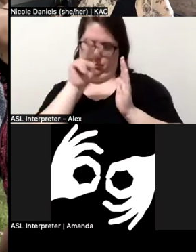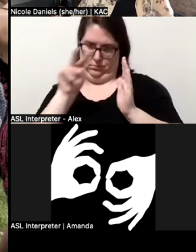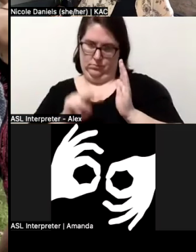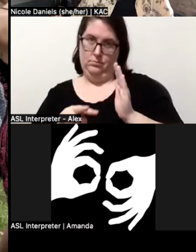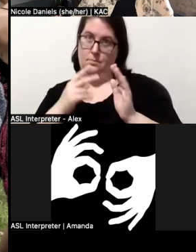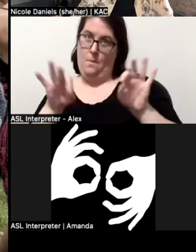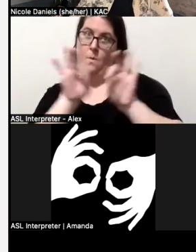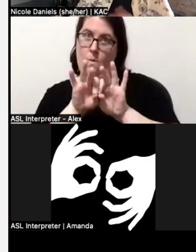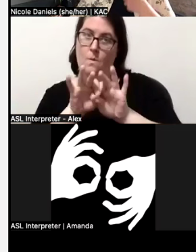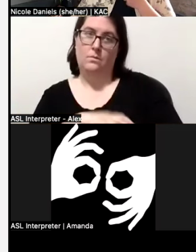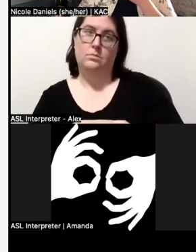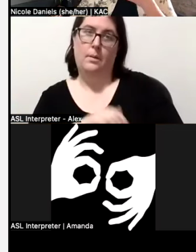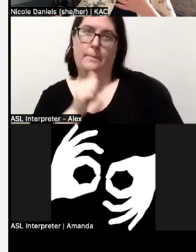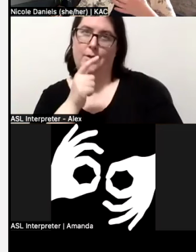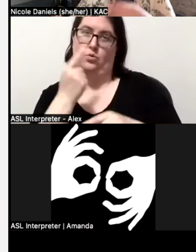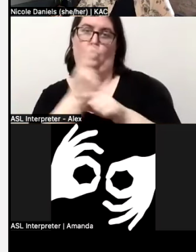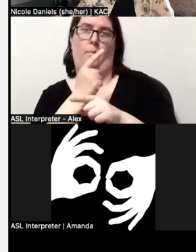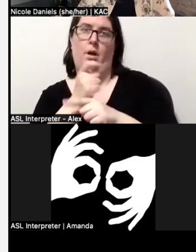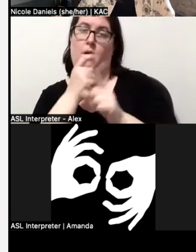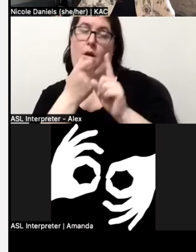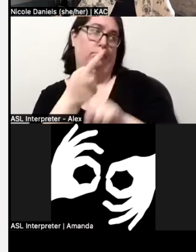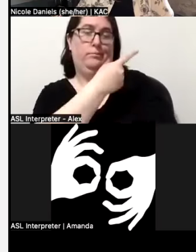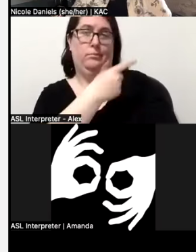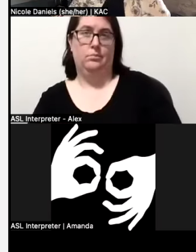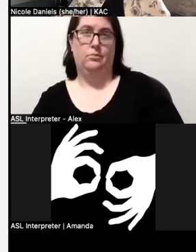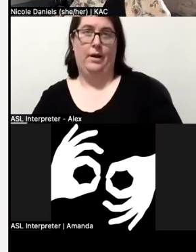accurate, and then it doesn't kind of lose that emotional impact.